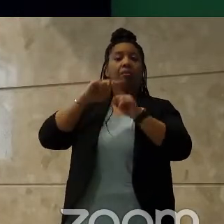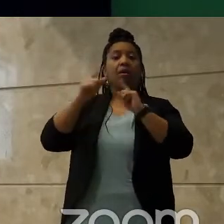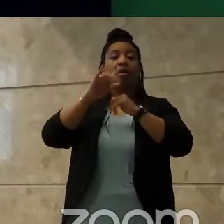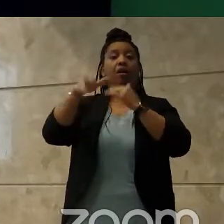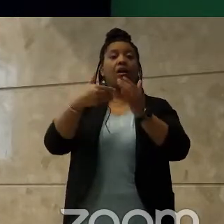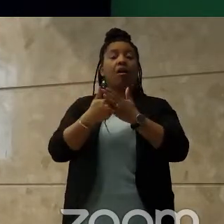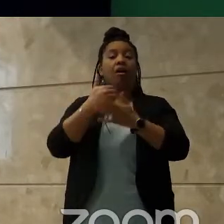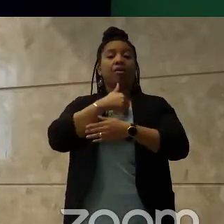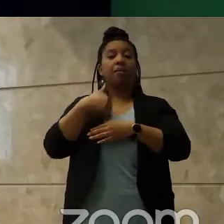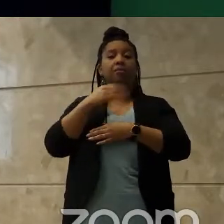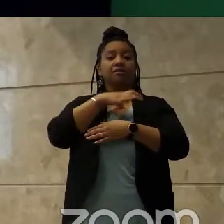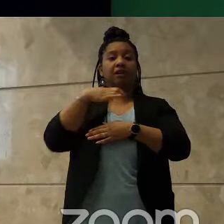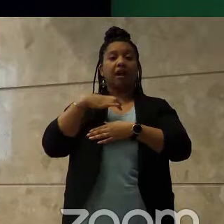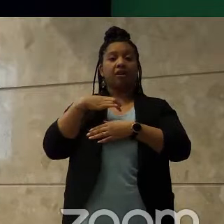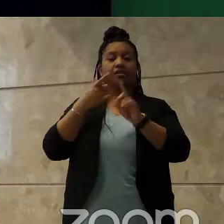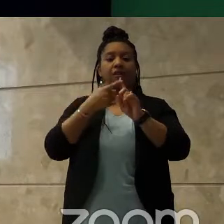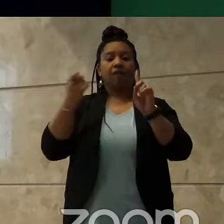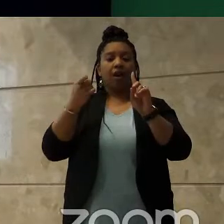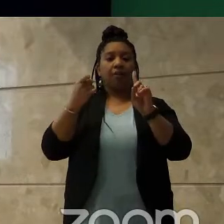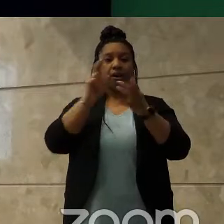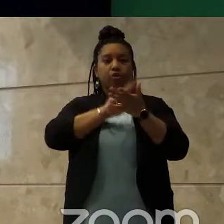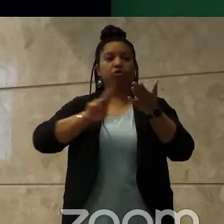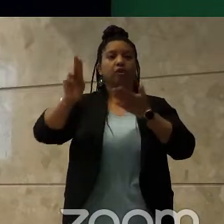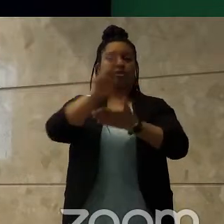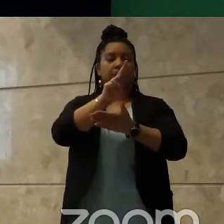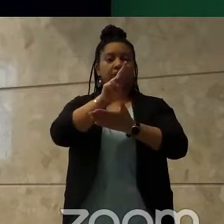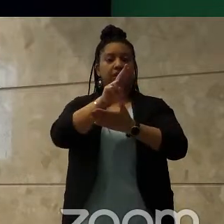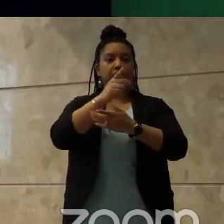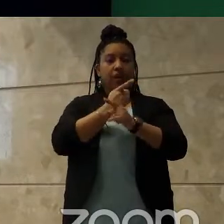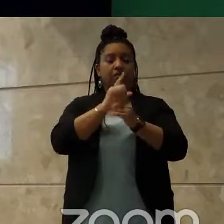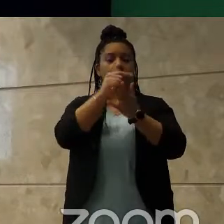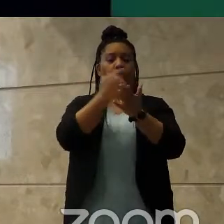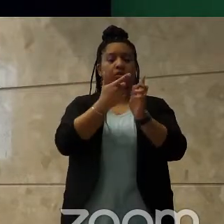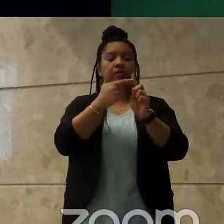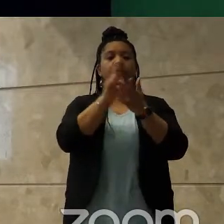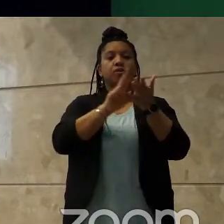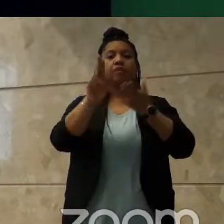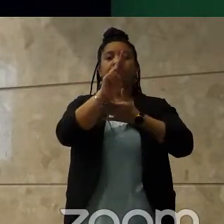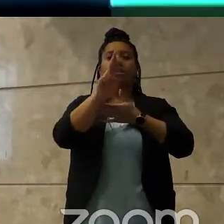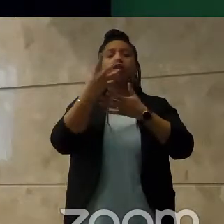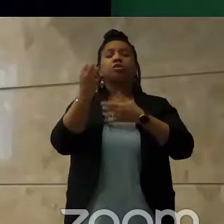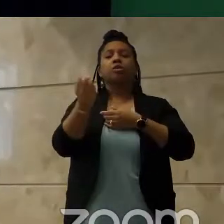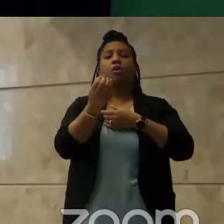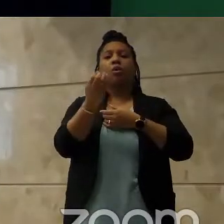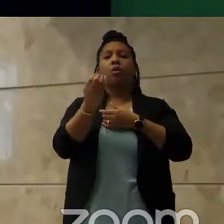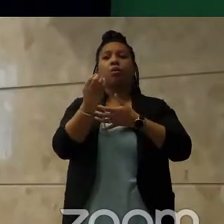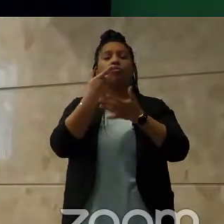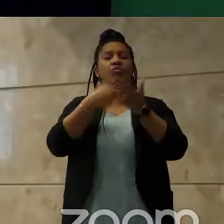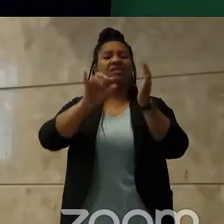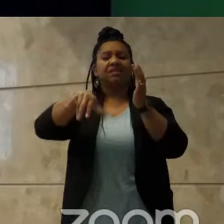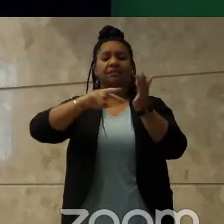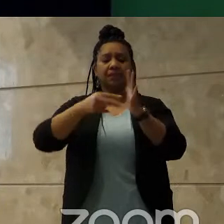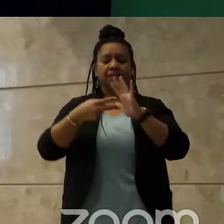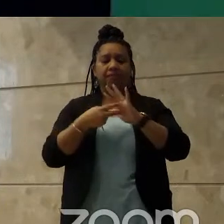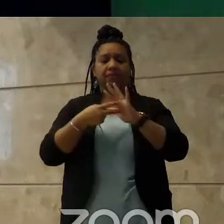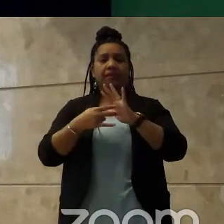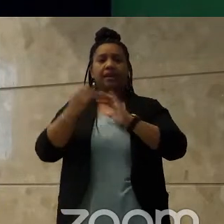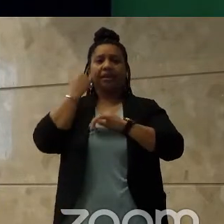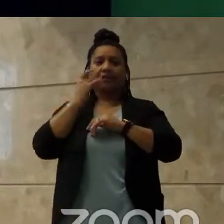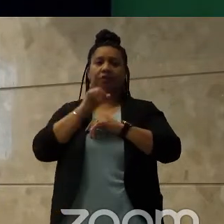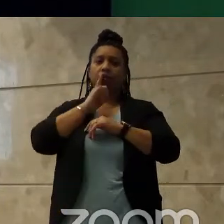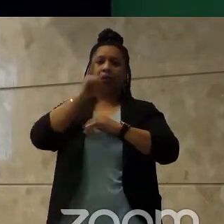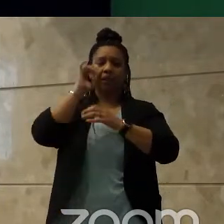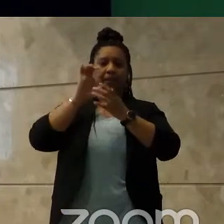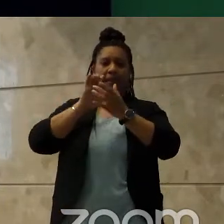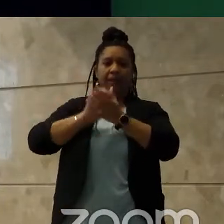are products of our universities. So what does it tell us that we are truly believing in the value